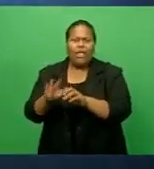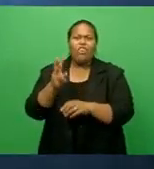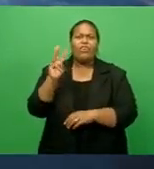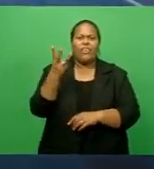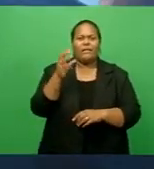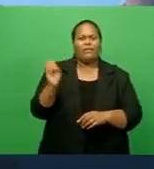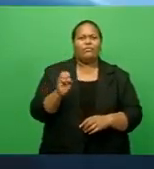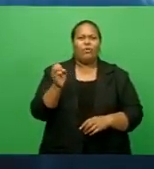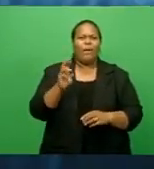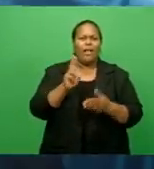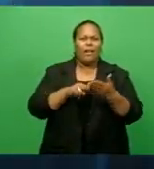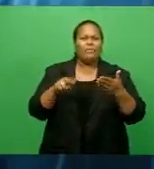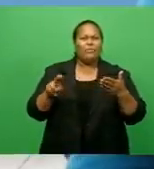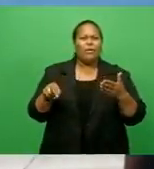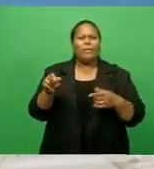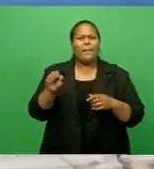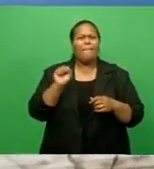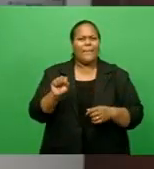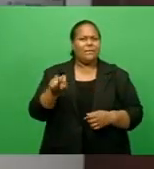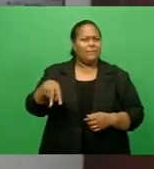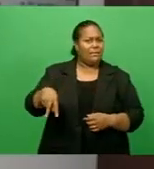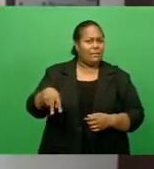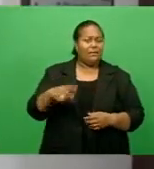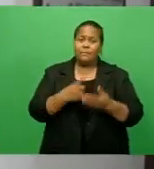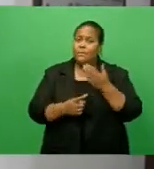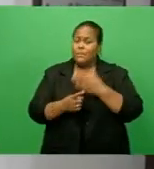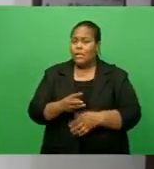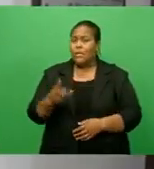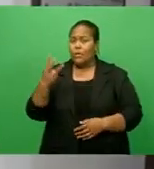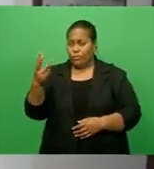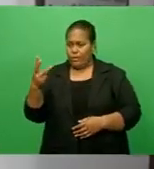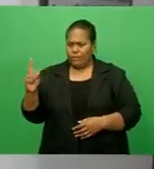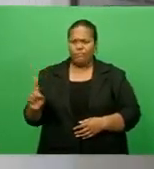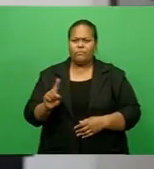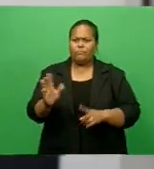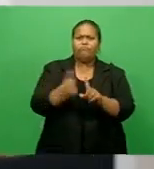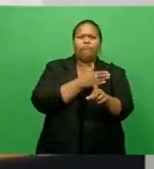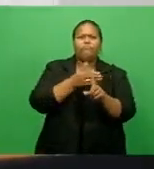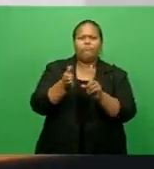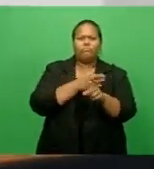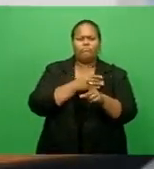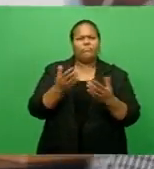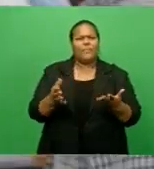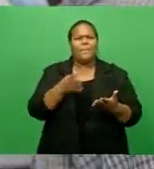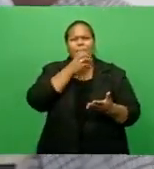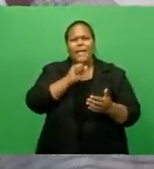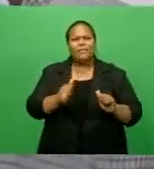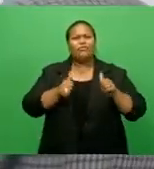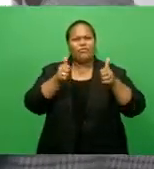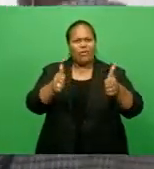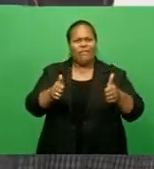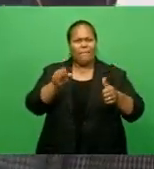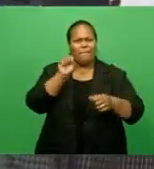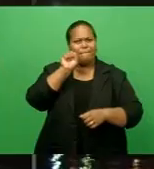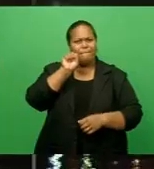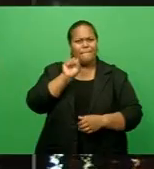October at the Nausori bus stand. It is alleged that the 3 unlawfully assaulted Subhash Chand in Nausori.